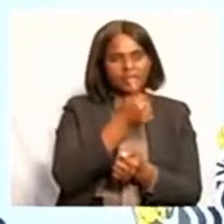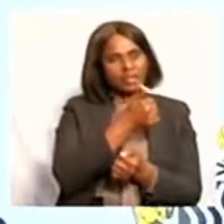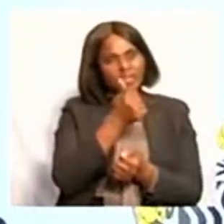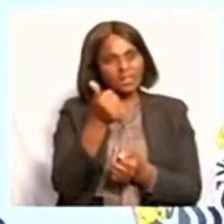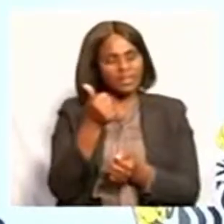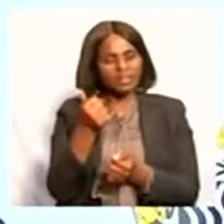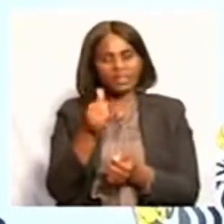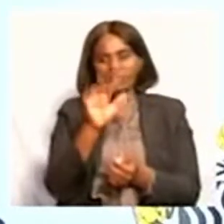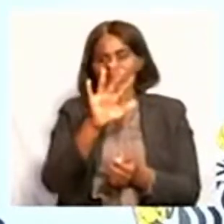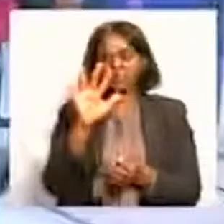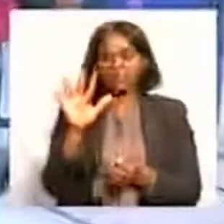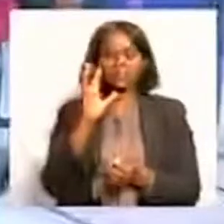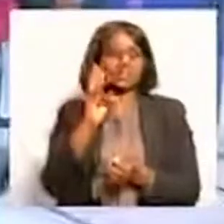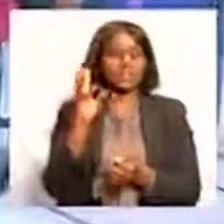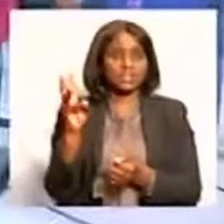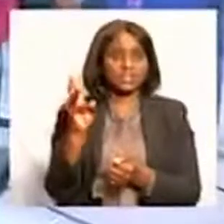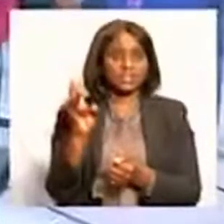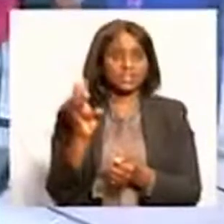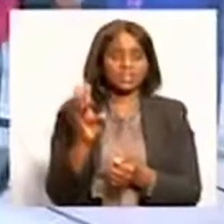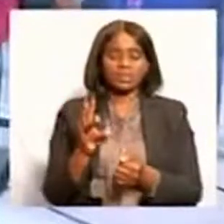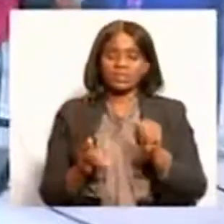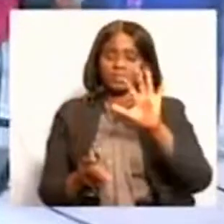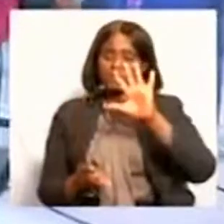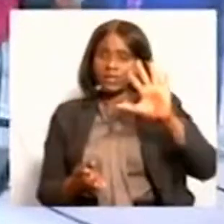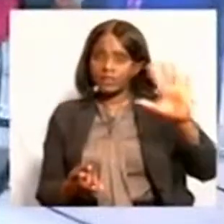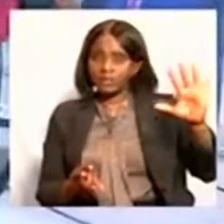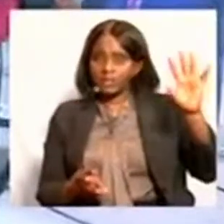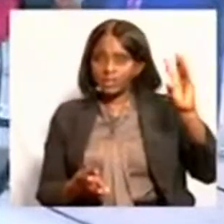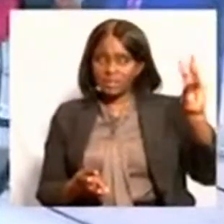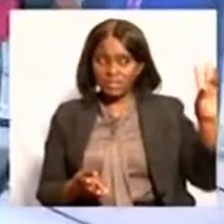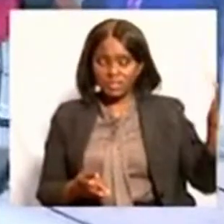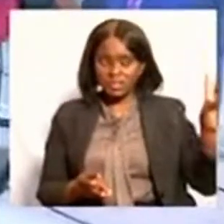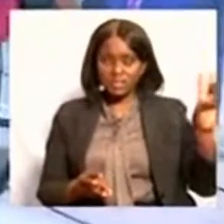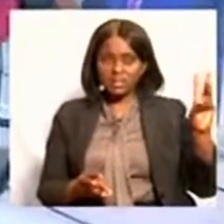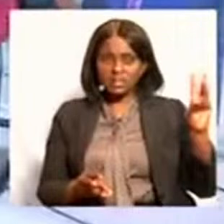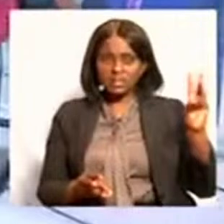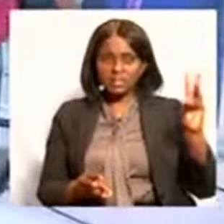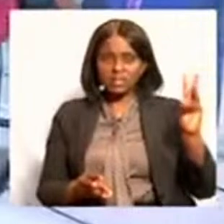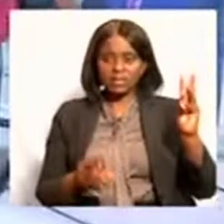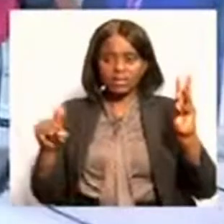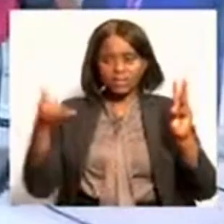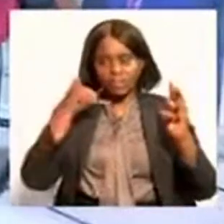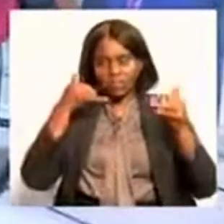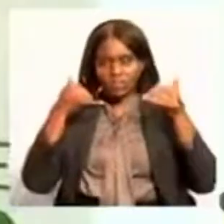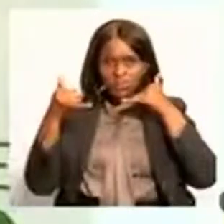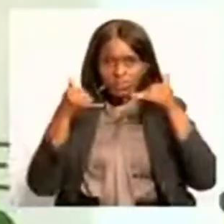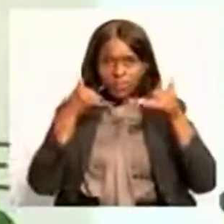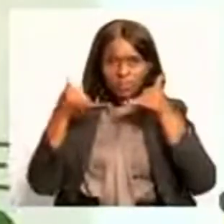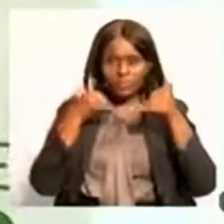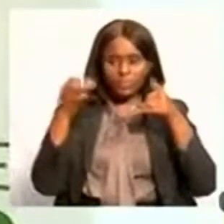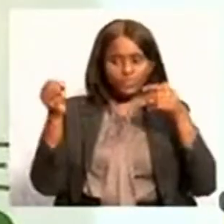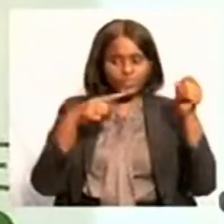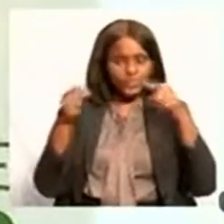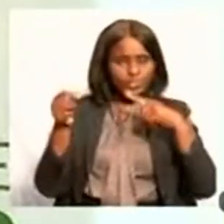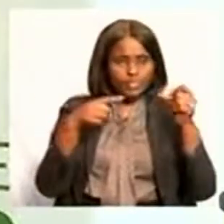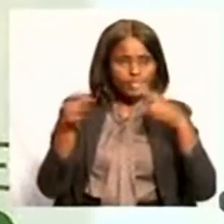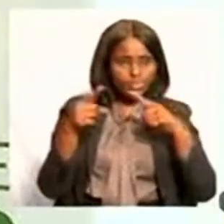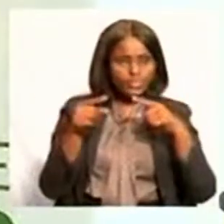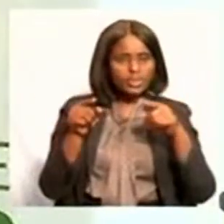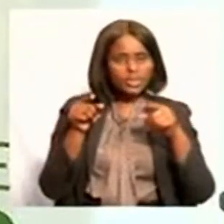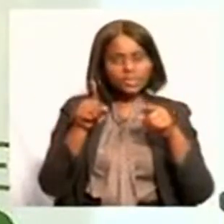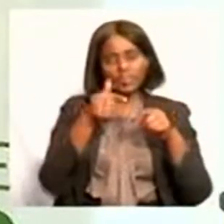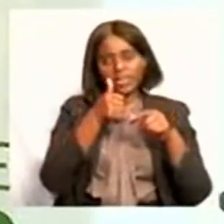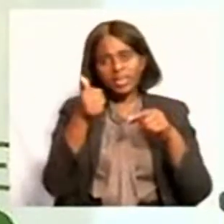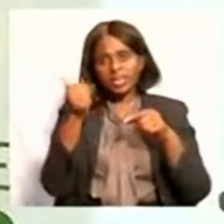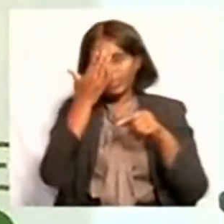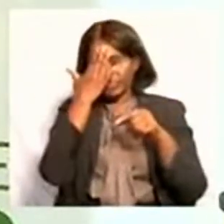venue? 5566. This is the short 5566. So it takes active calls, Yes. SMS messages. Yes. Are you on any